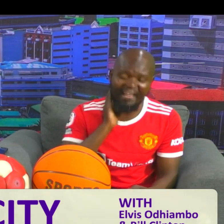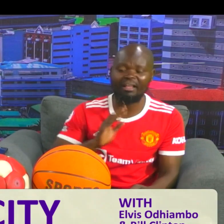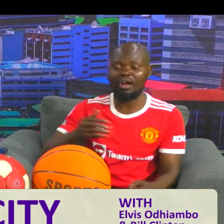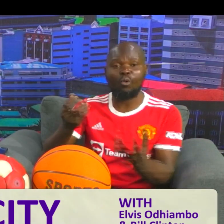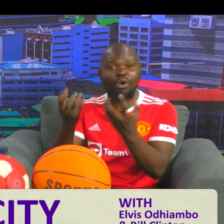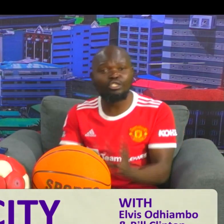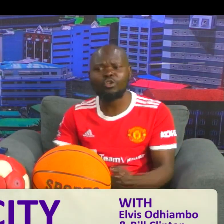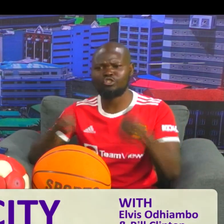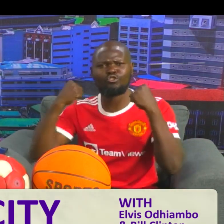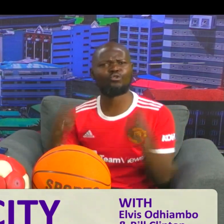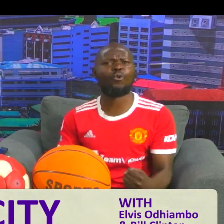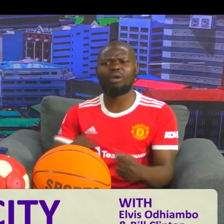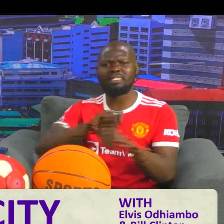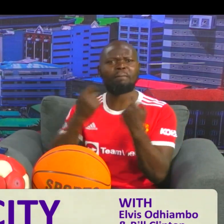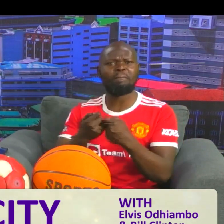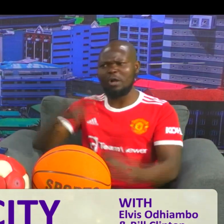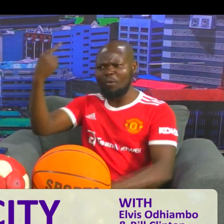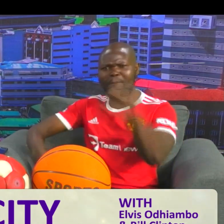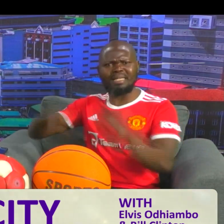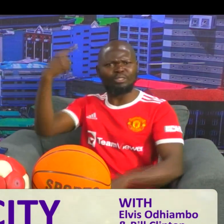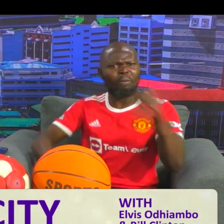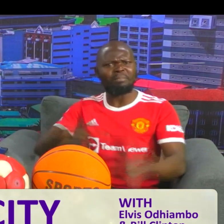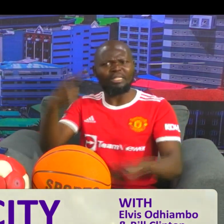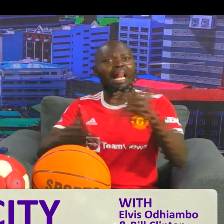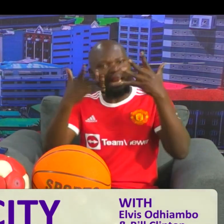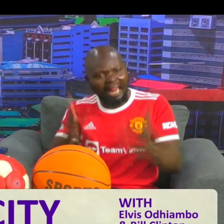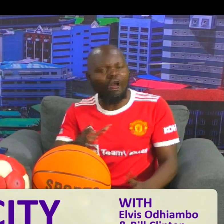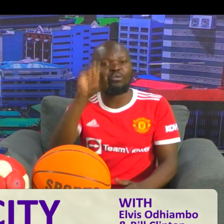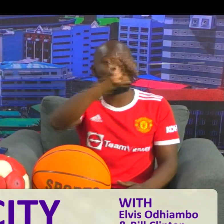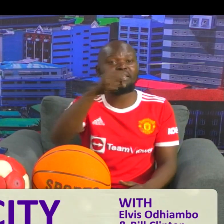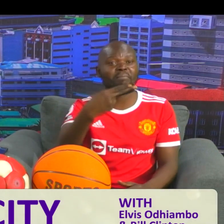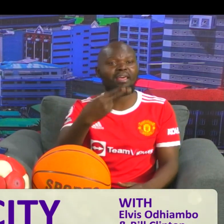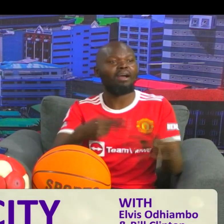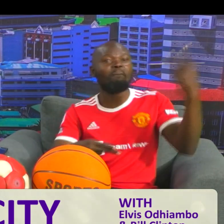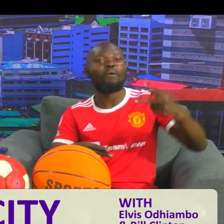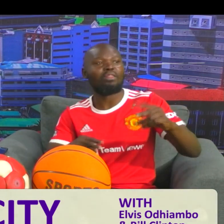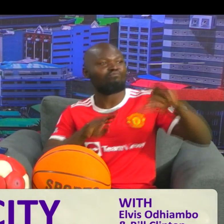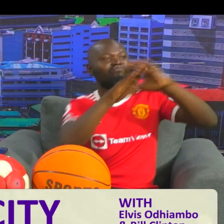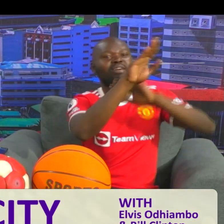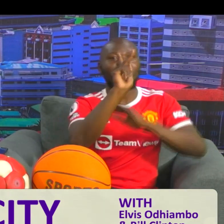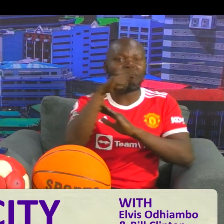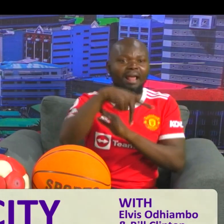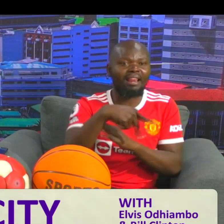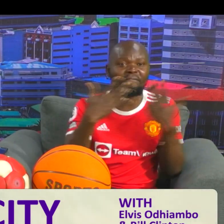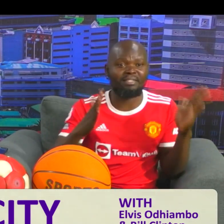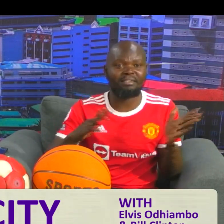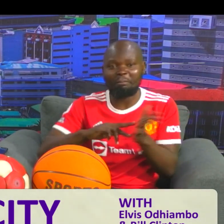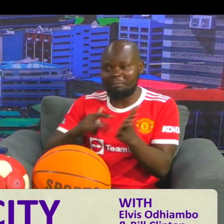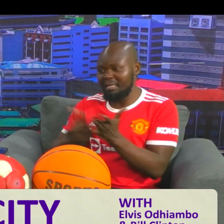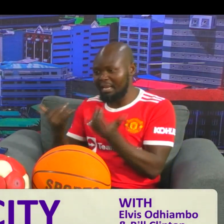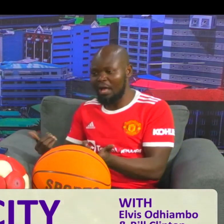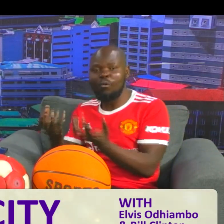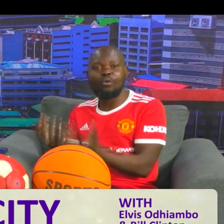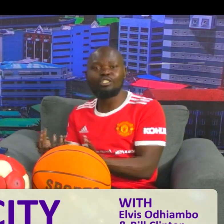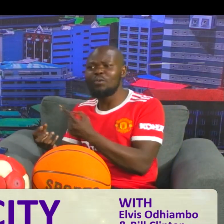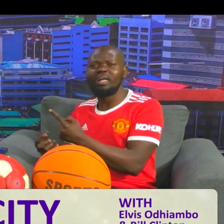division. Right. And I think this should help them press on so that they can be strong enough to lead the team, and then maybe they can join KPL